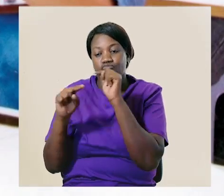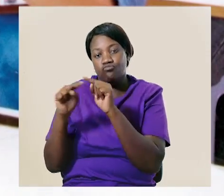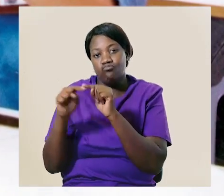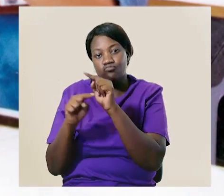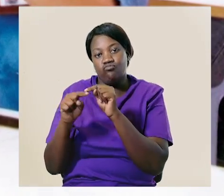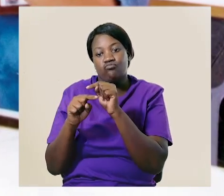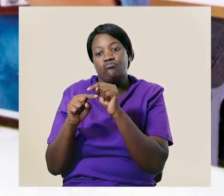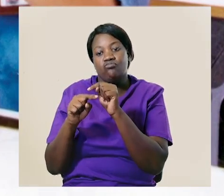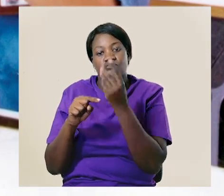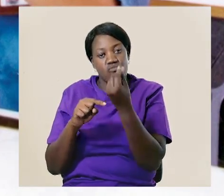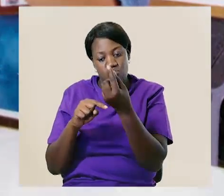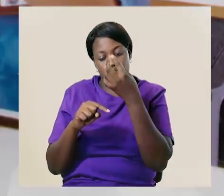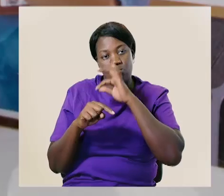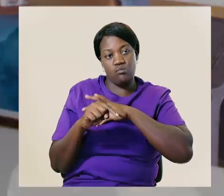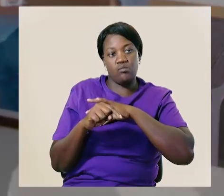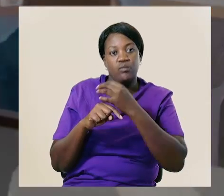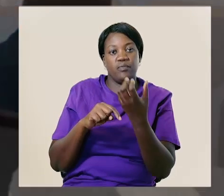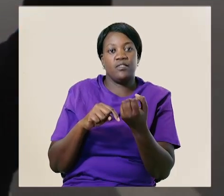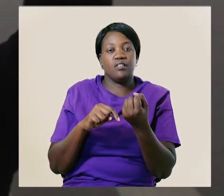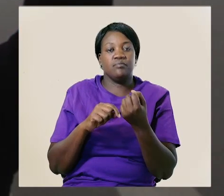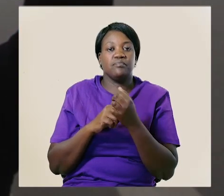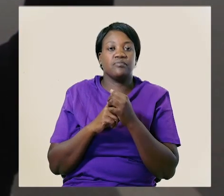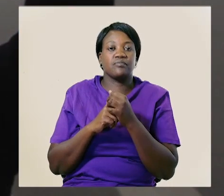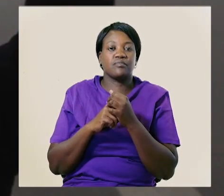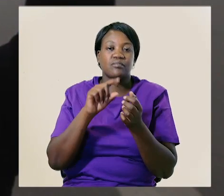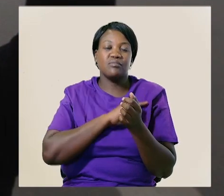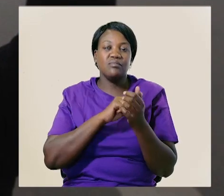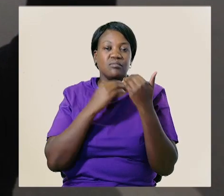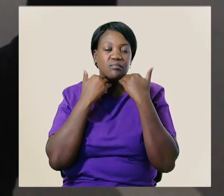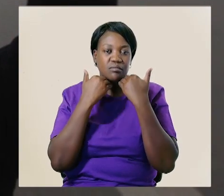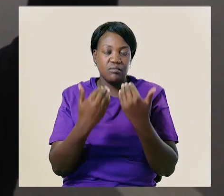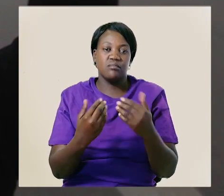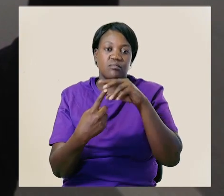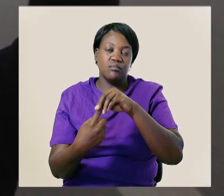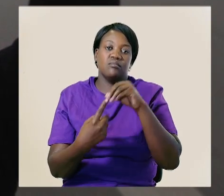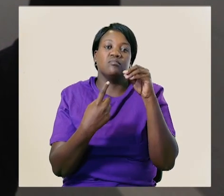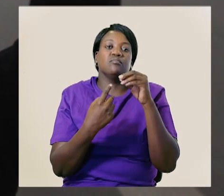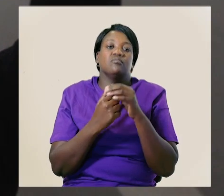money they earn from their job. Why is specialization important?